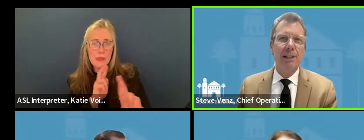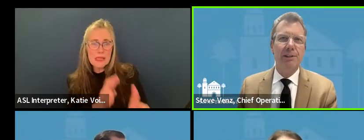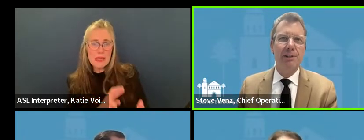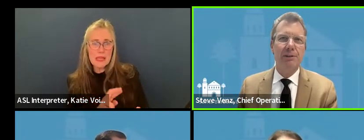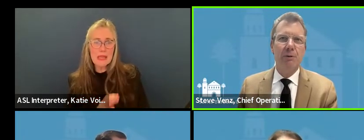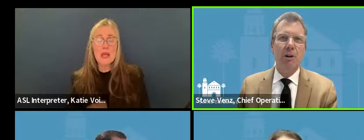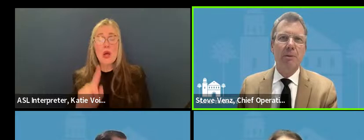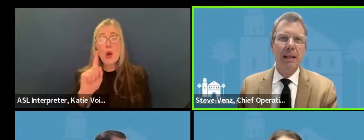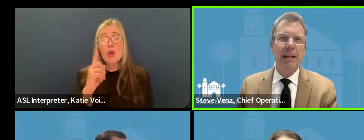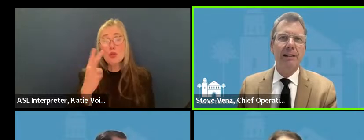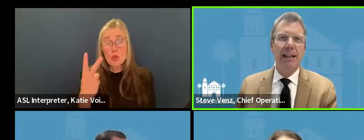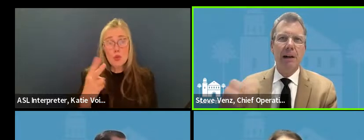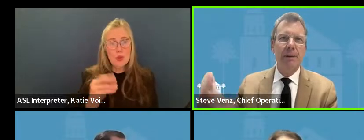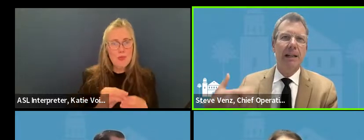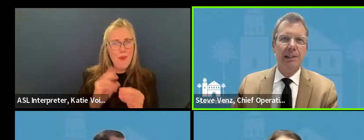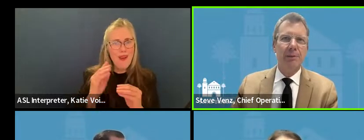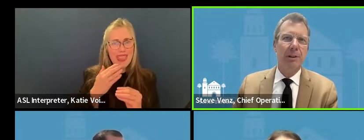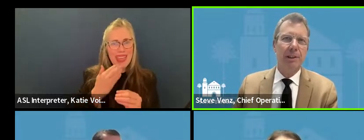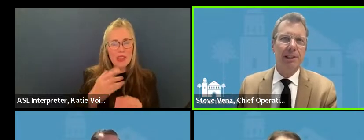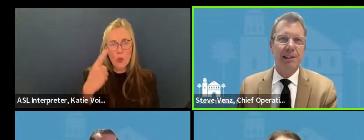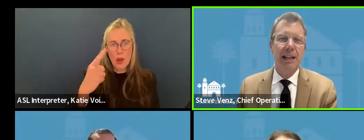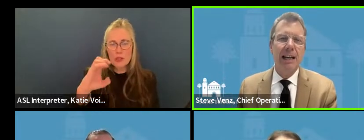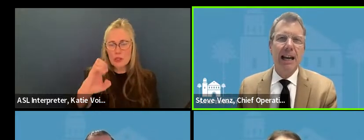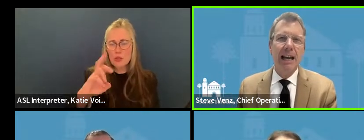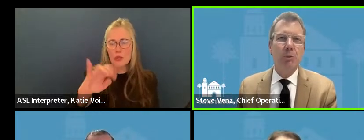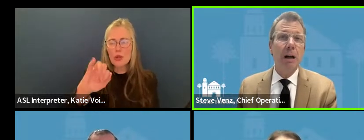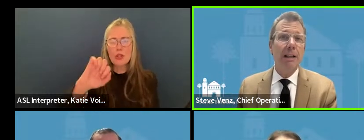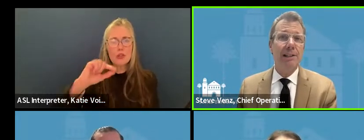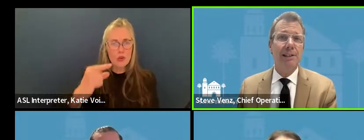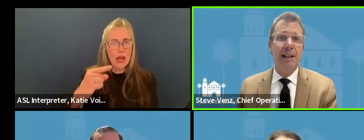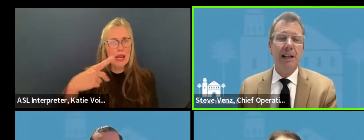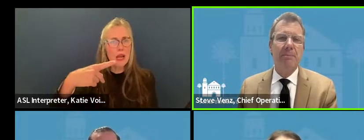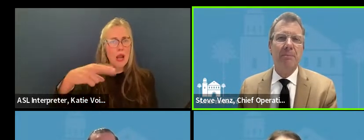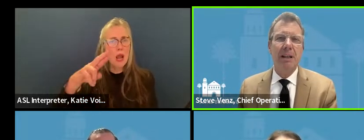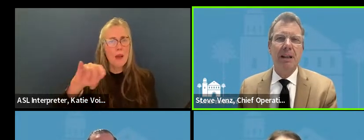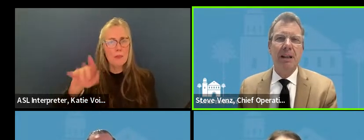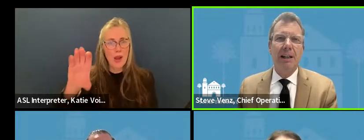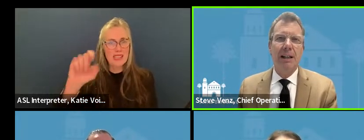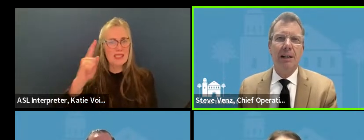Craig Price for immediately helping us with this, as well as